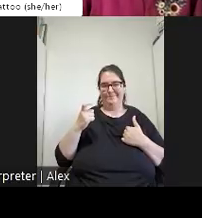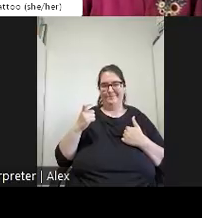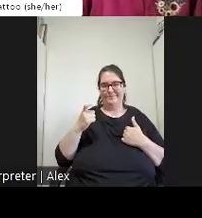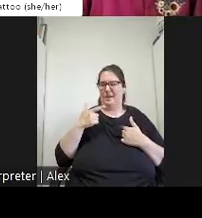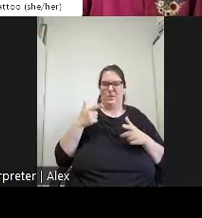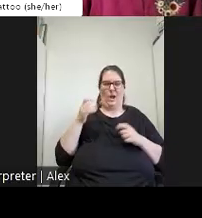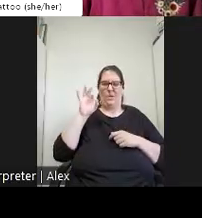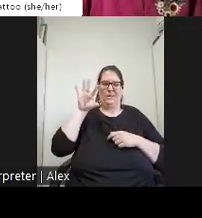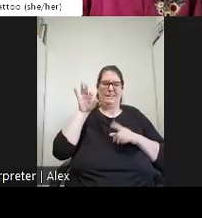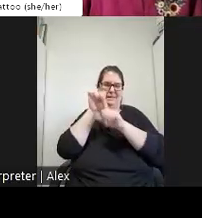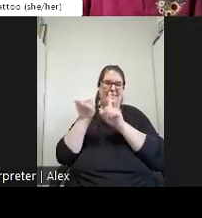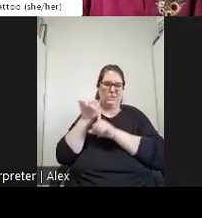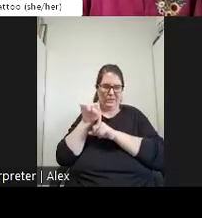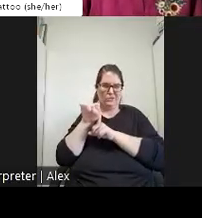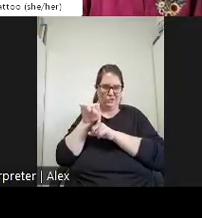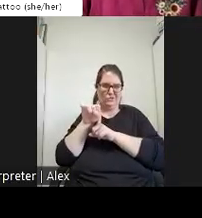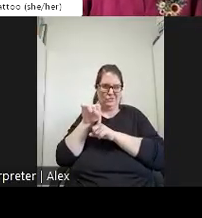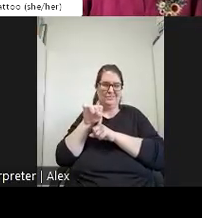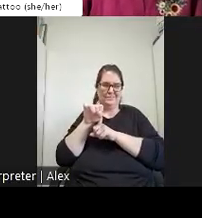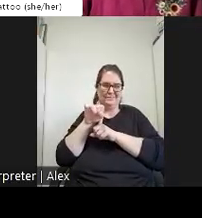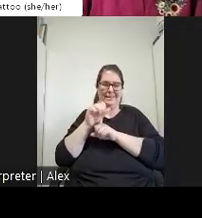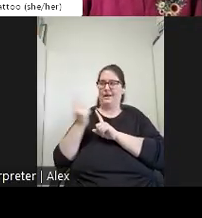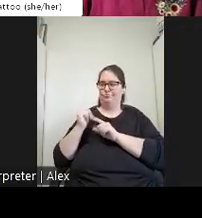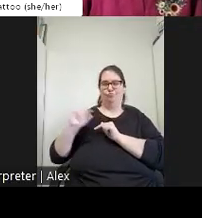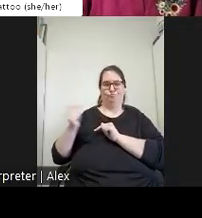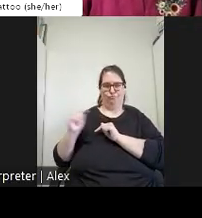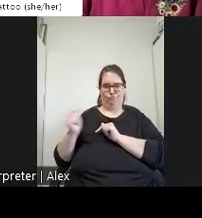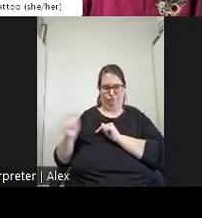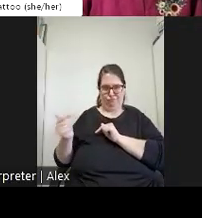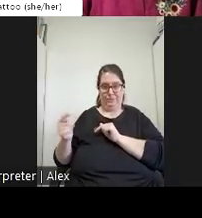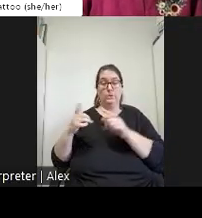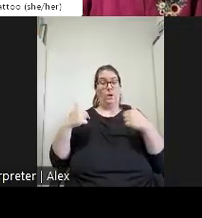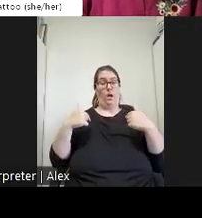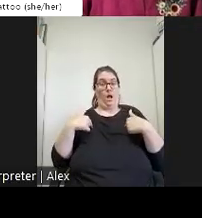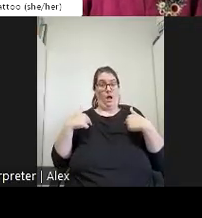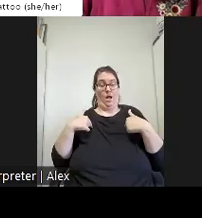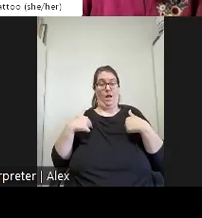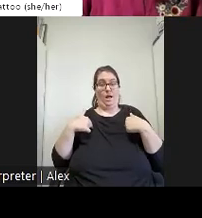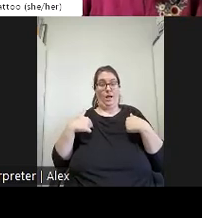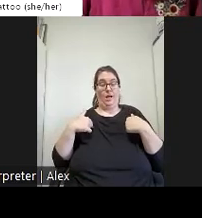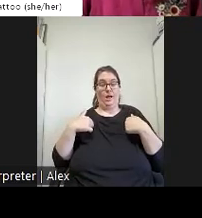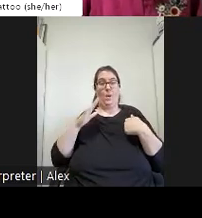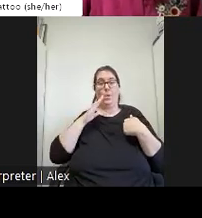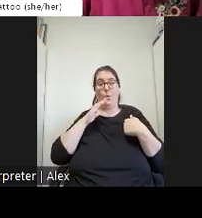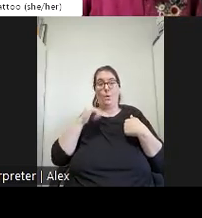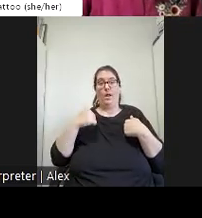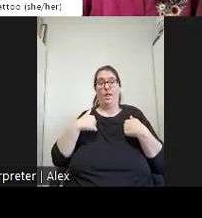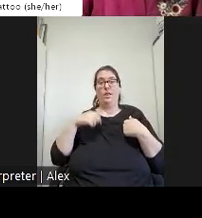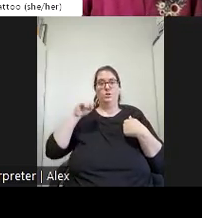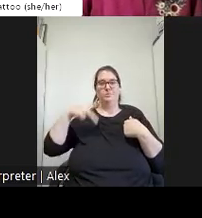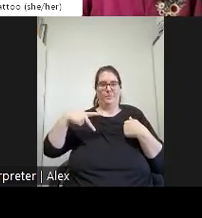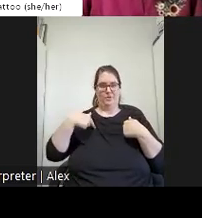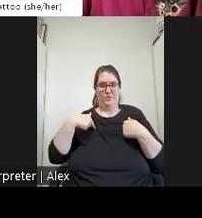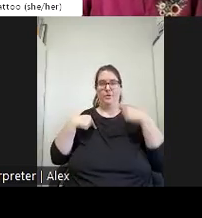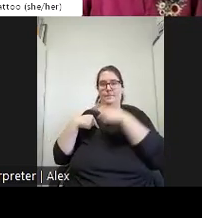the case example is about. And in the role play, I'll be acting as a service provider, and Emma